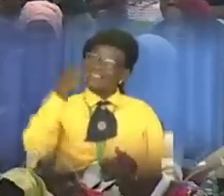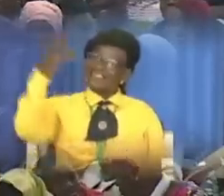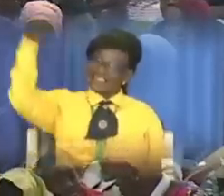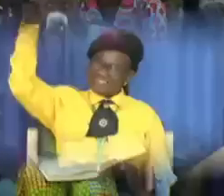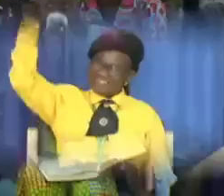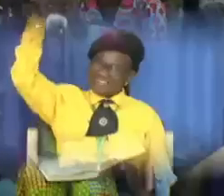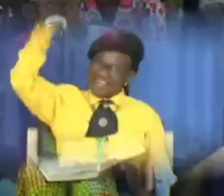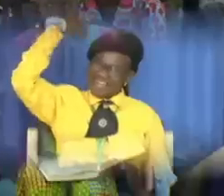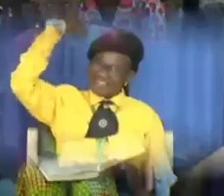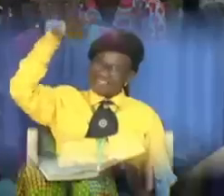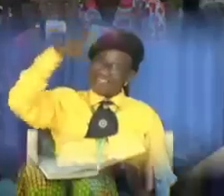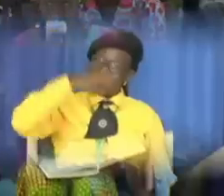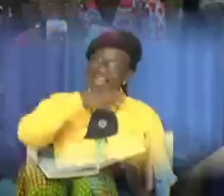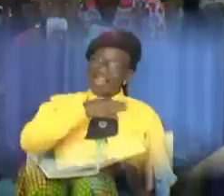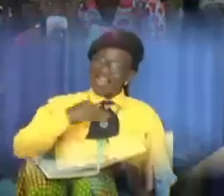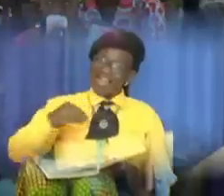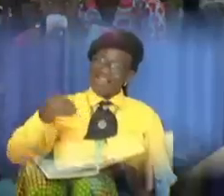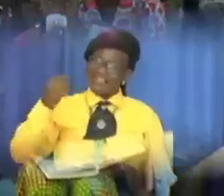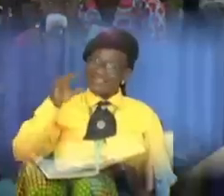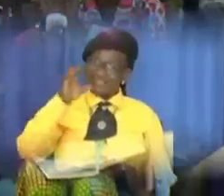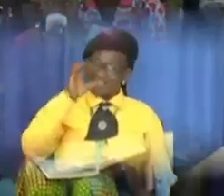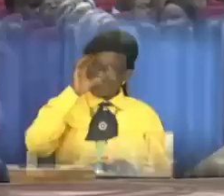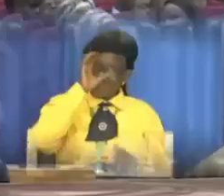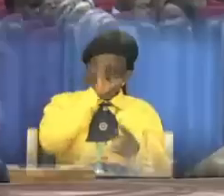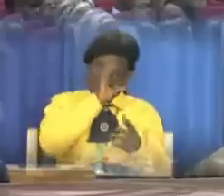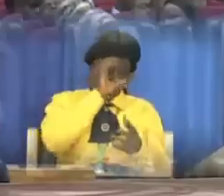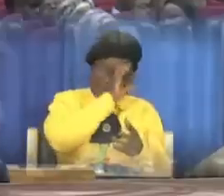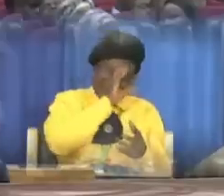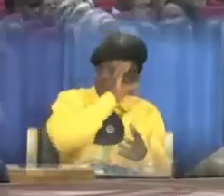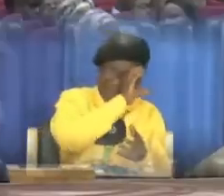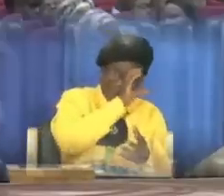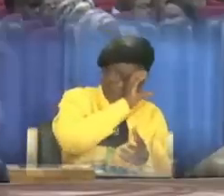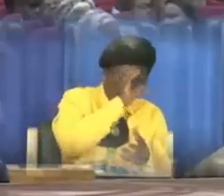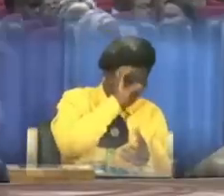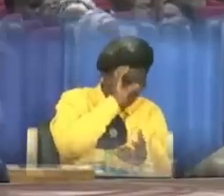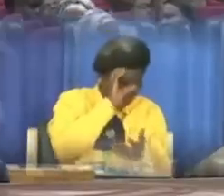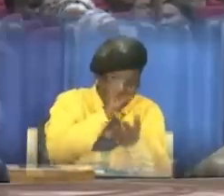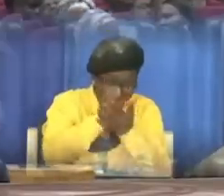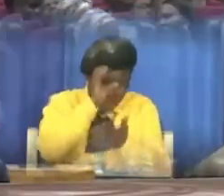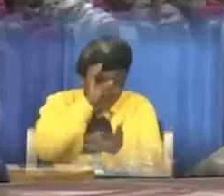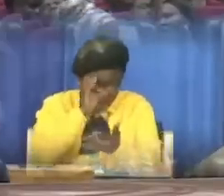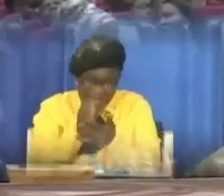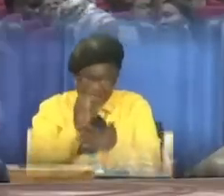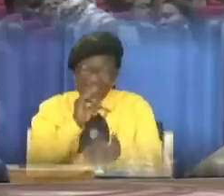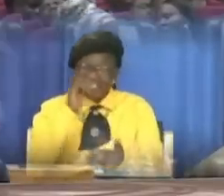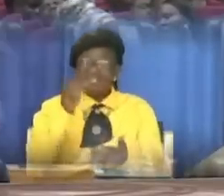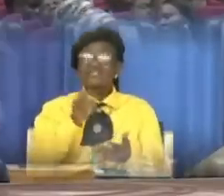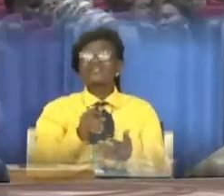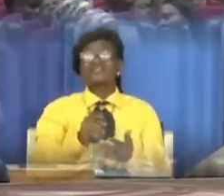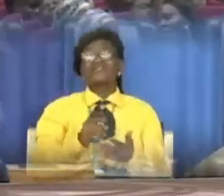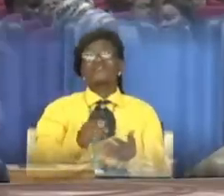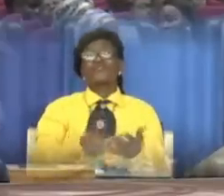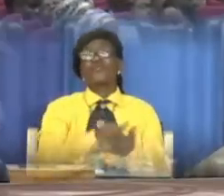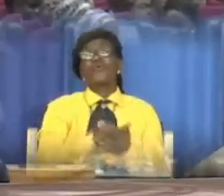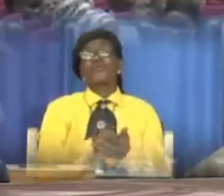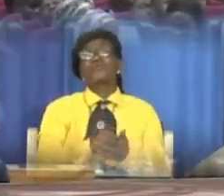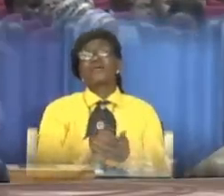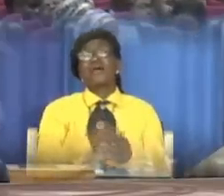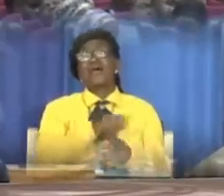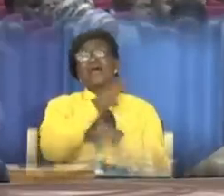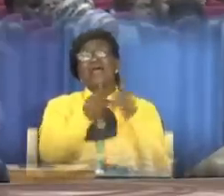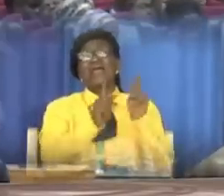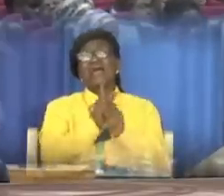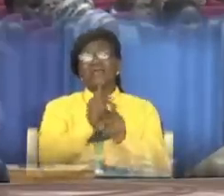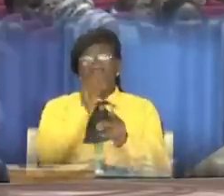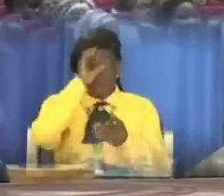And the cameras are those kind of cameras that can see in the dark. So whether it